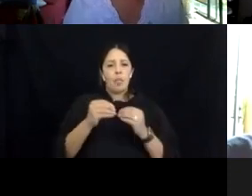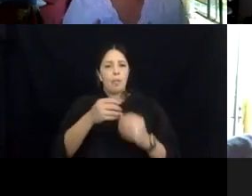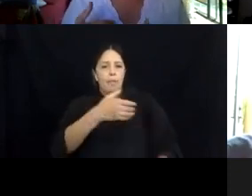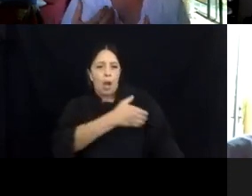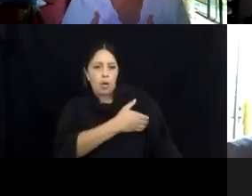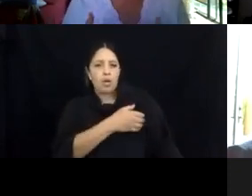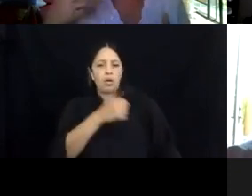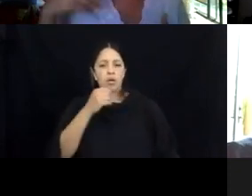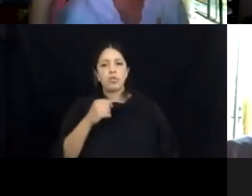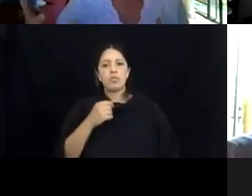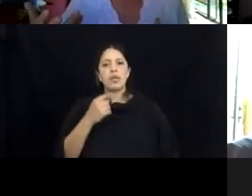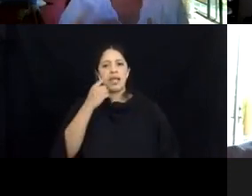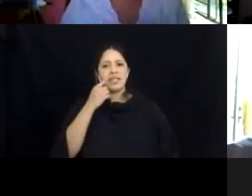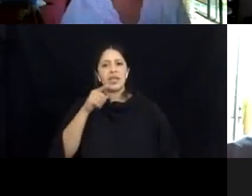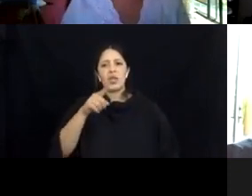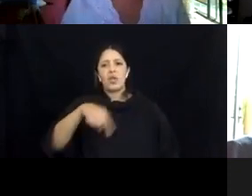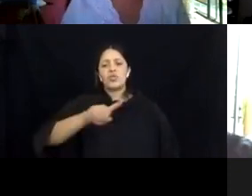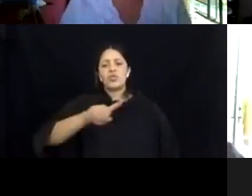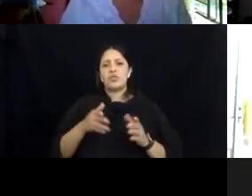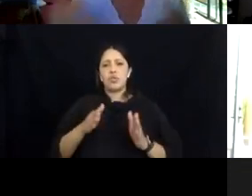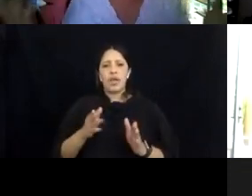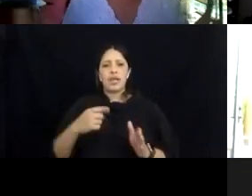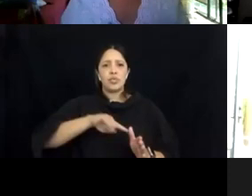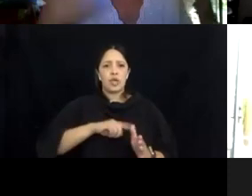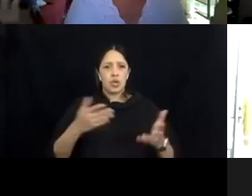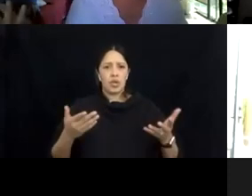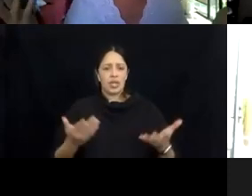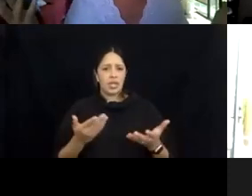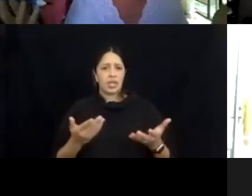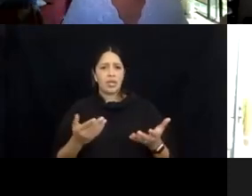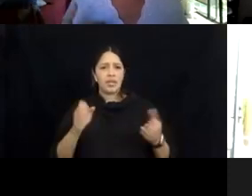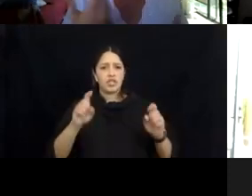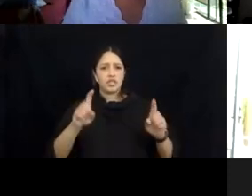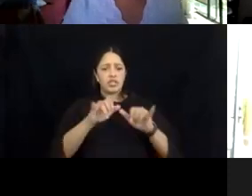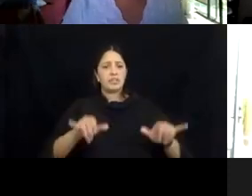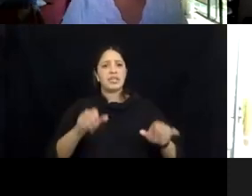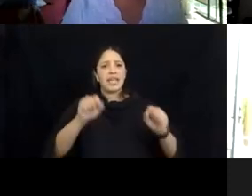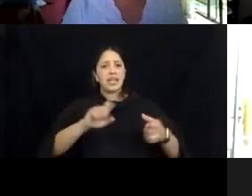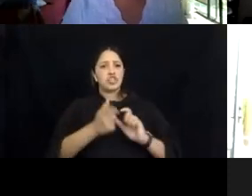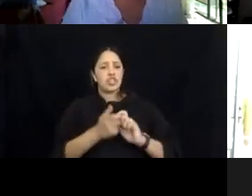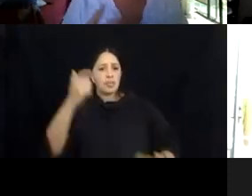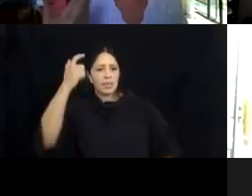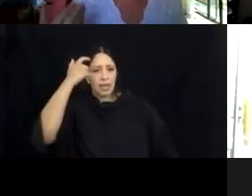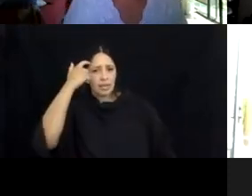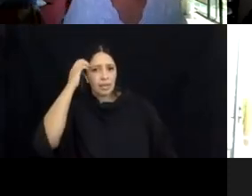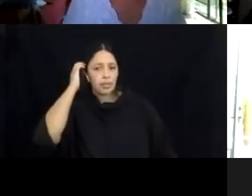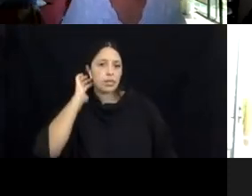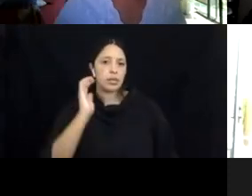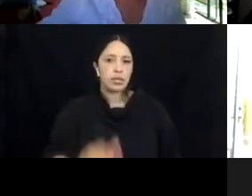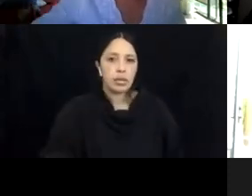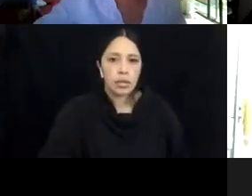educational system can change that mentality of, why am I here? This is useless, right? What's it going to get me in the end?